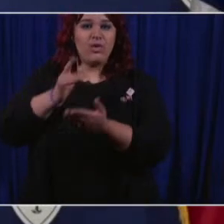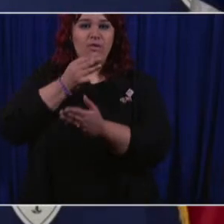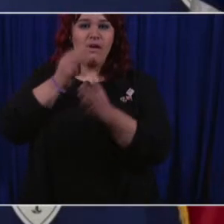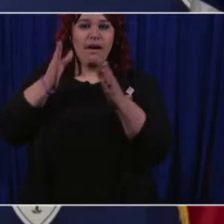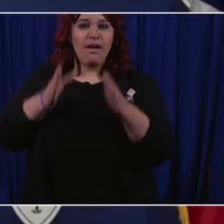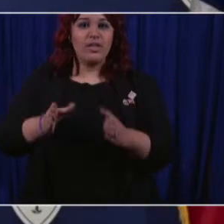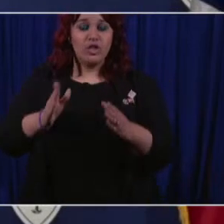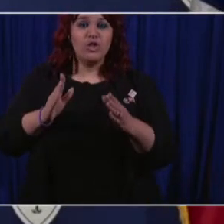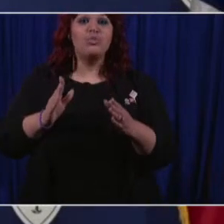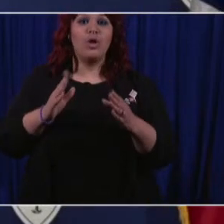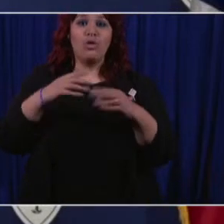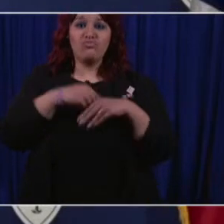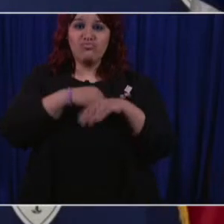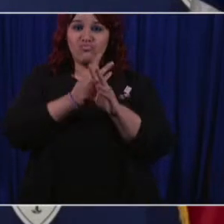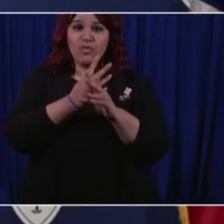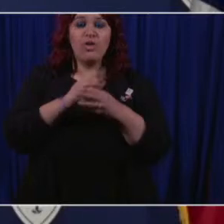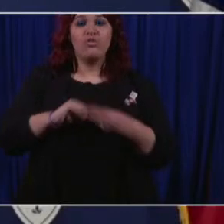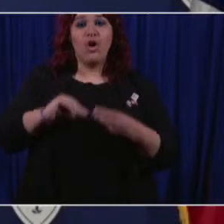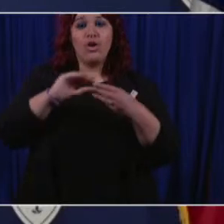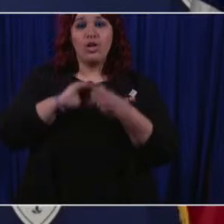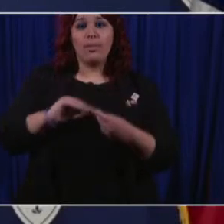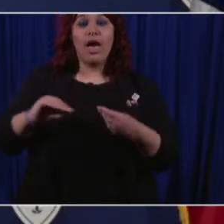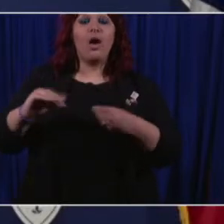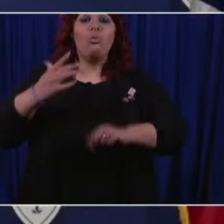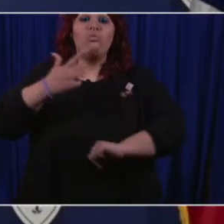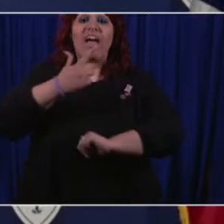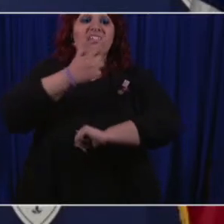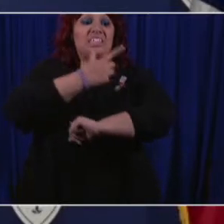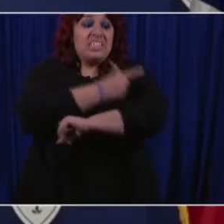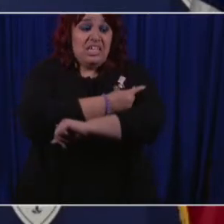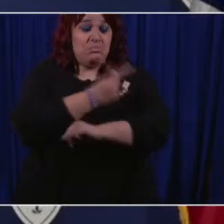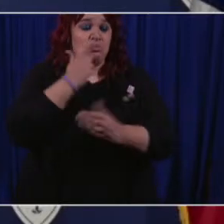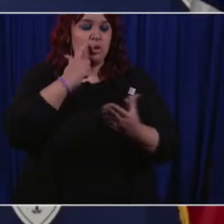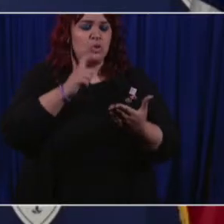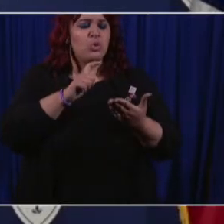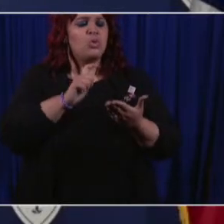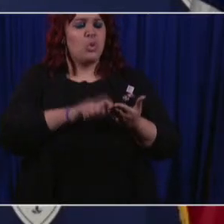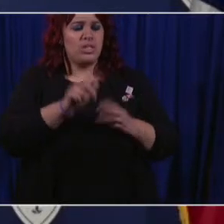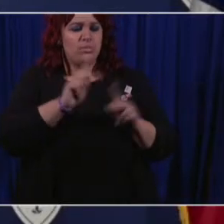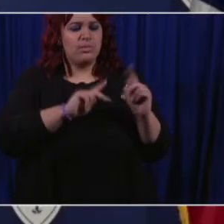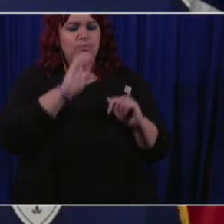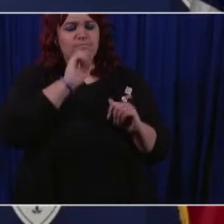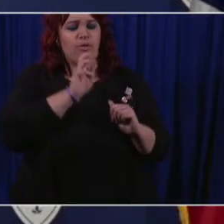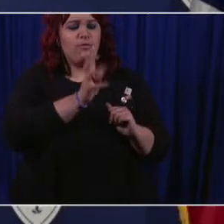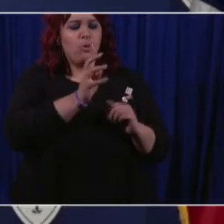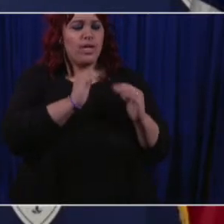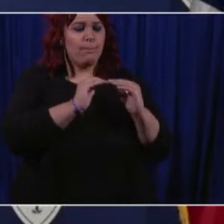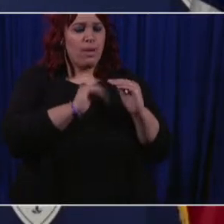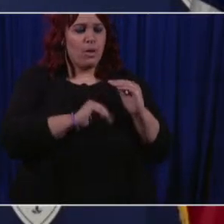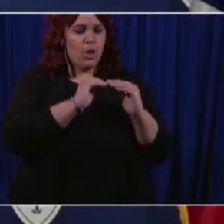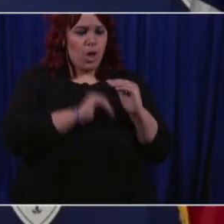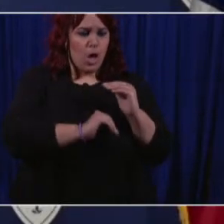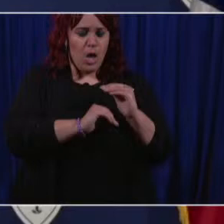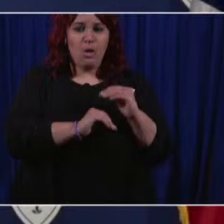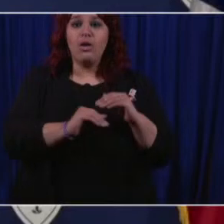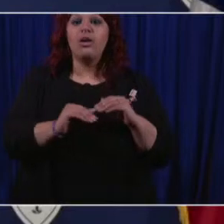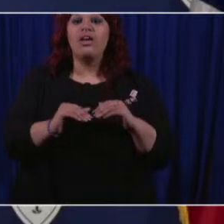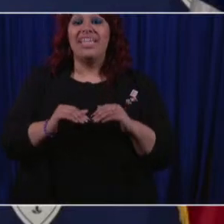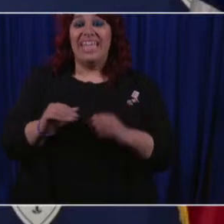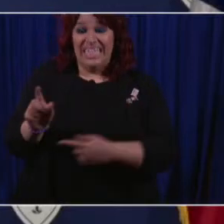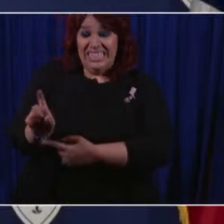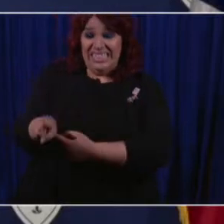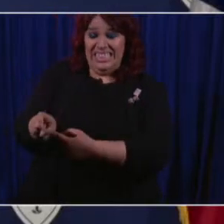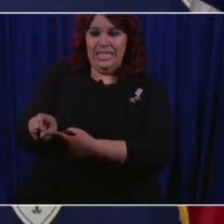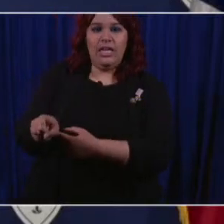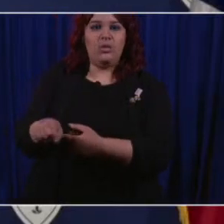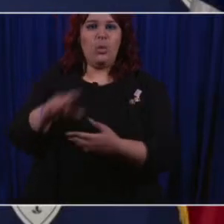like age 40 below, is decreasing compared to older Ohioans. If that's the